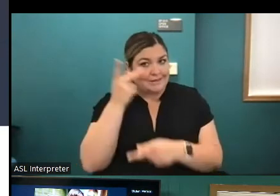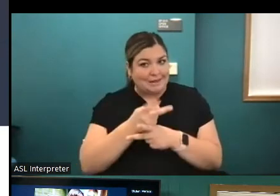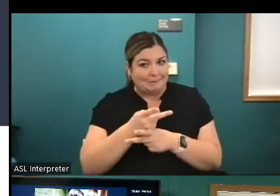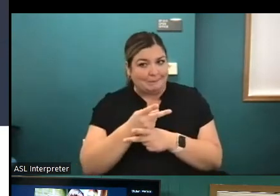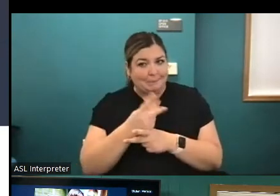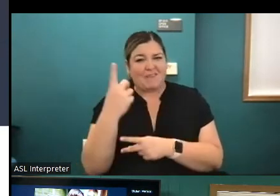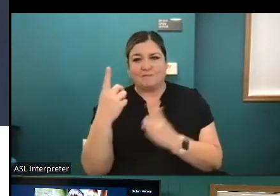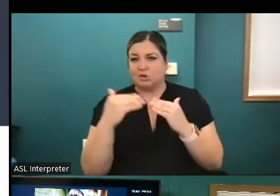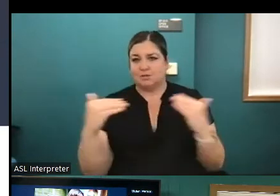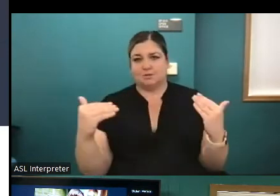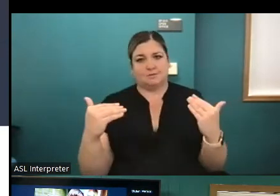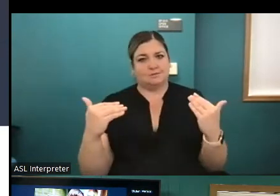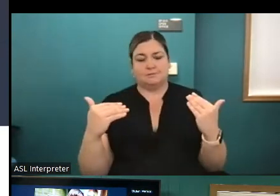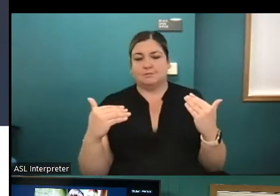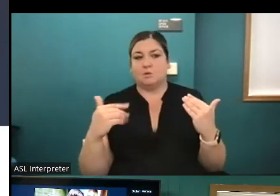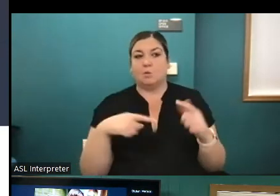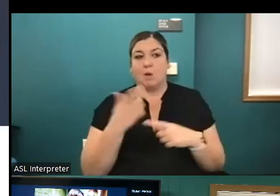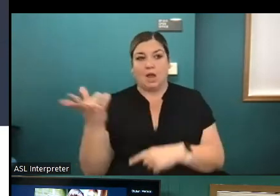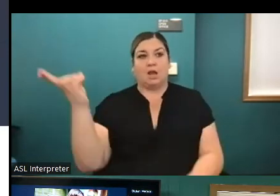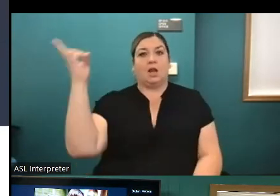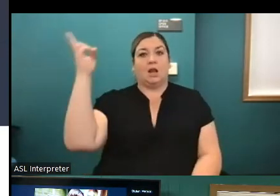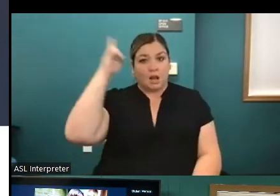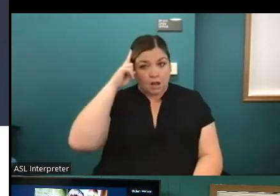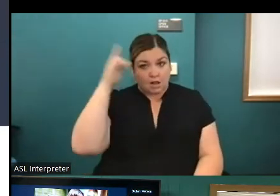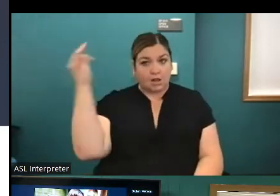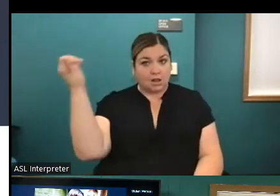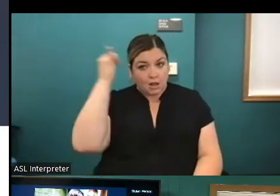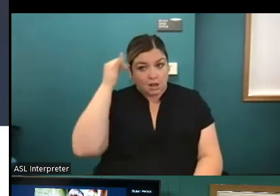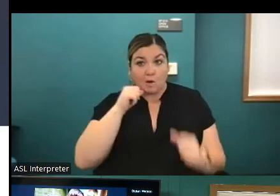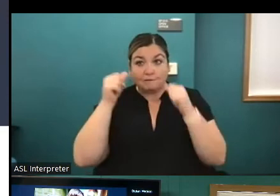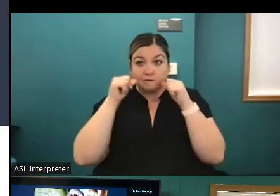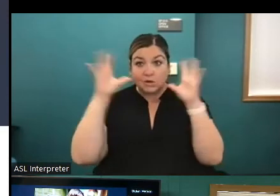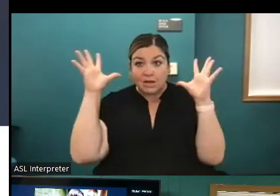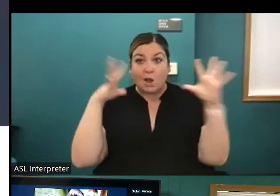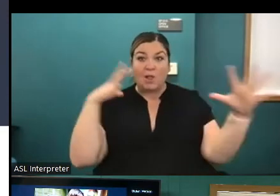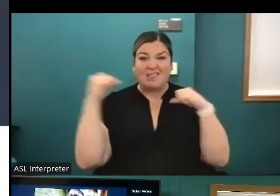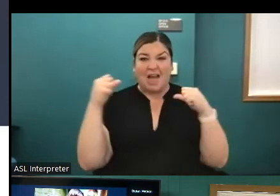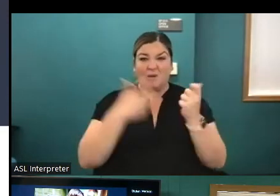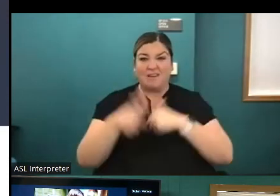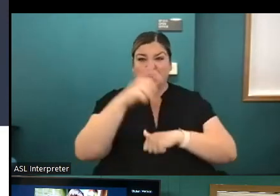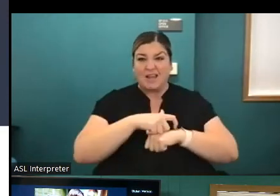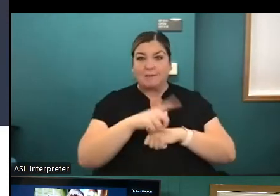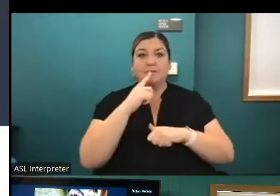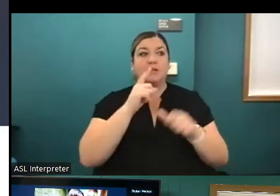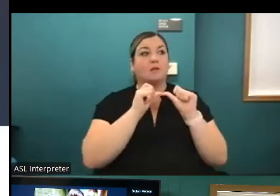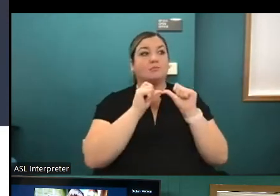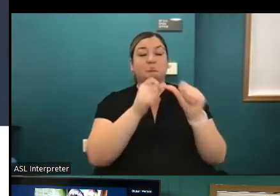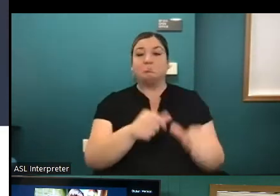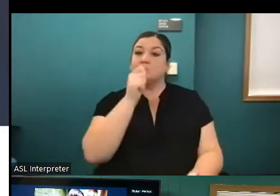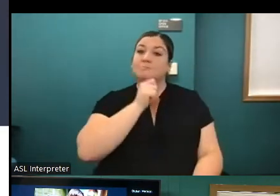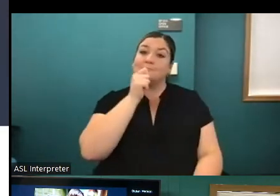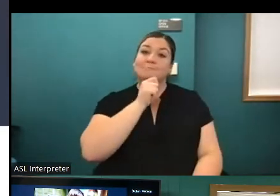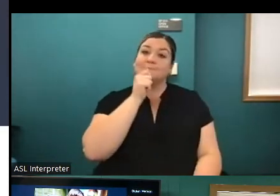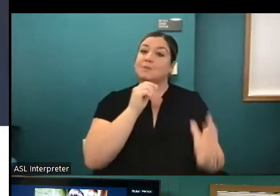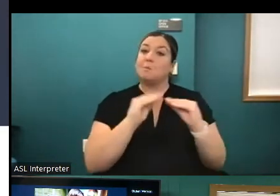one. Once you can get them to keep it on their head so they're not freaking out that it's loud every time, and just like you said, over time you can tolerate more and more and